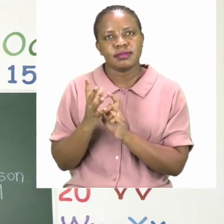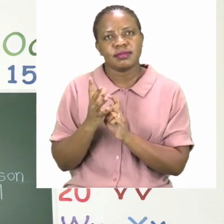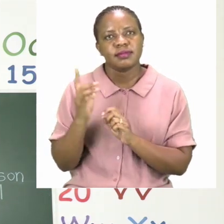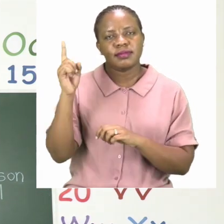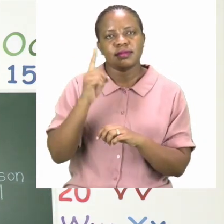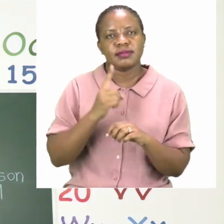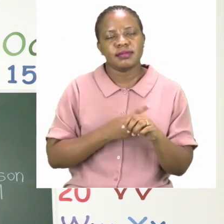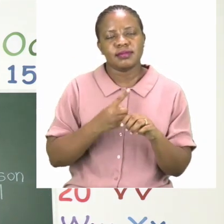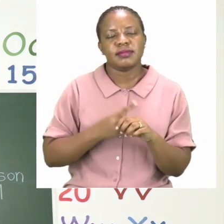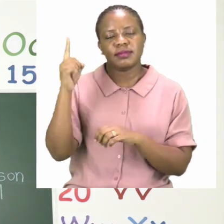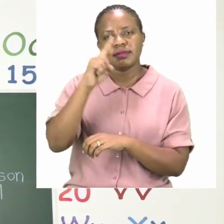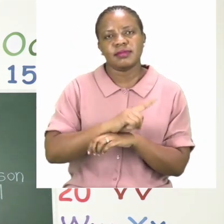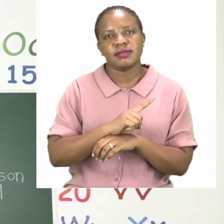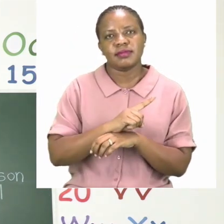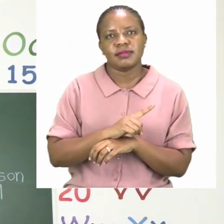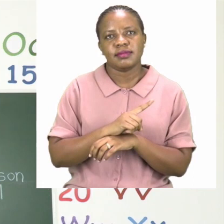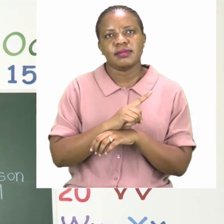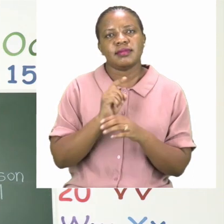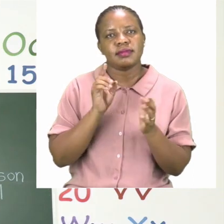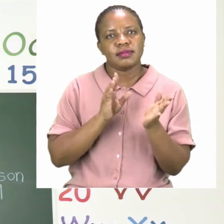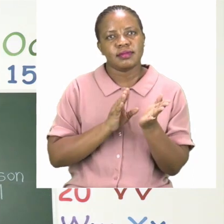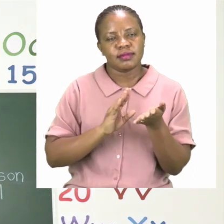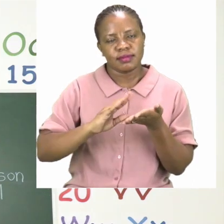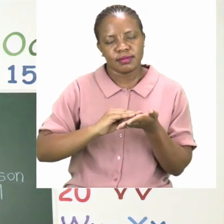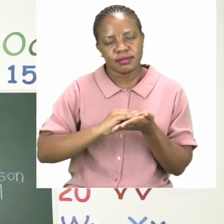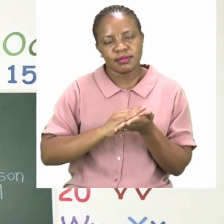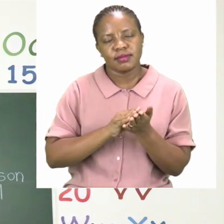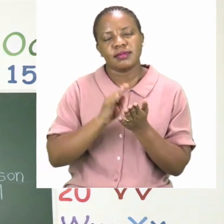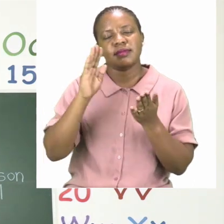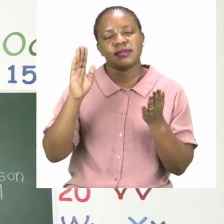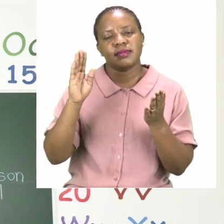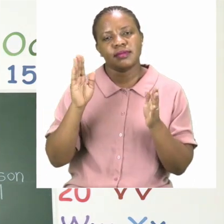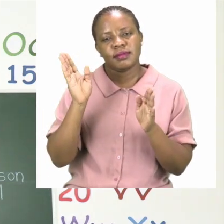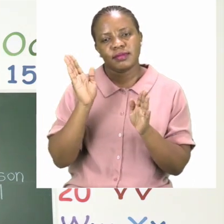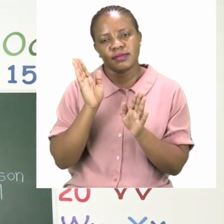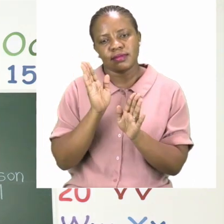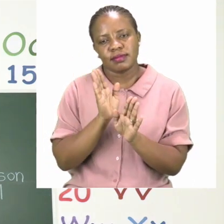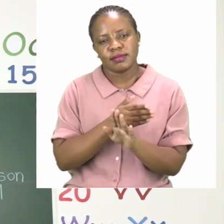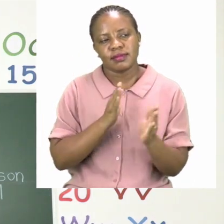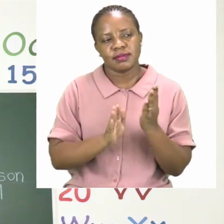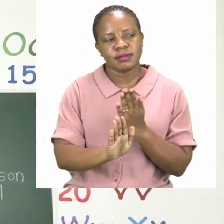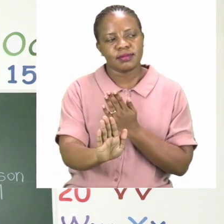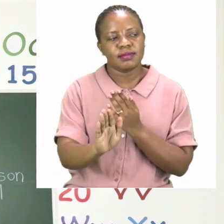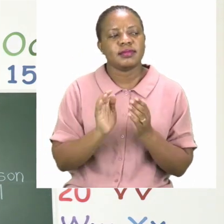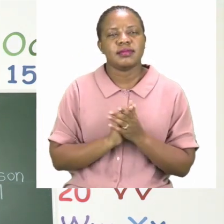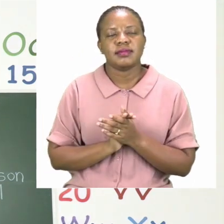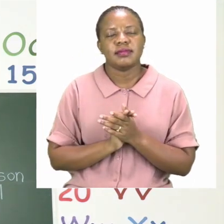Sanitize every day so the germs can stay away.